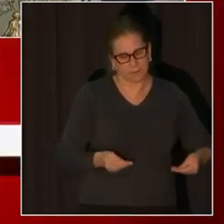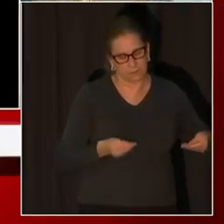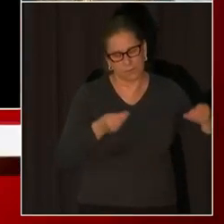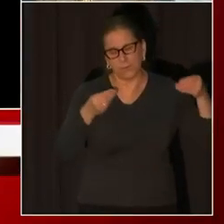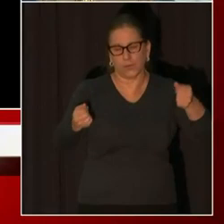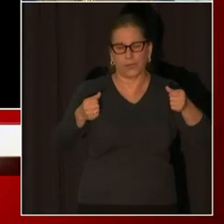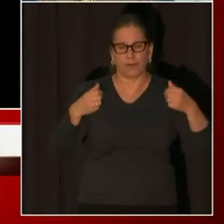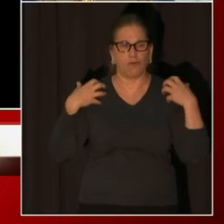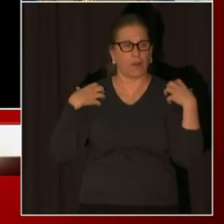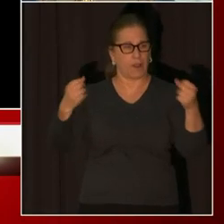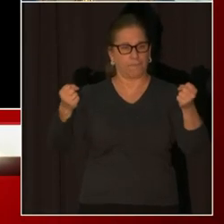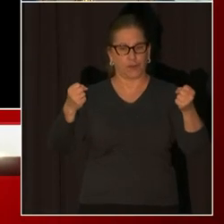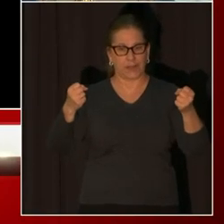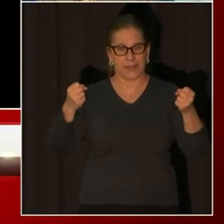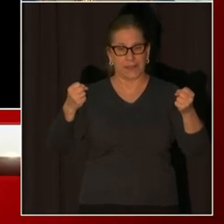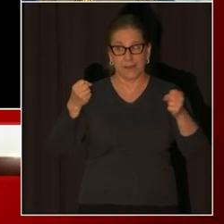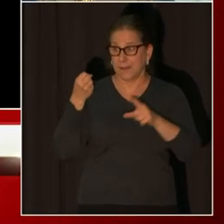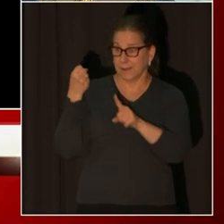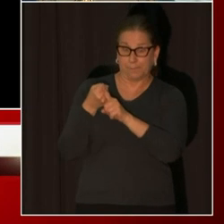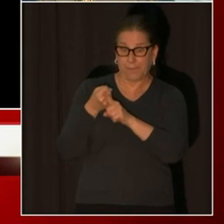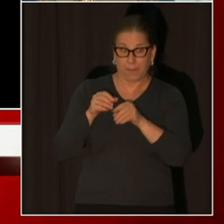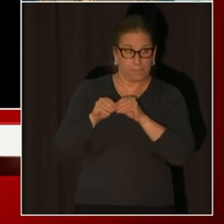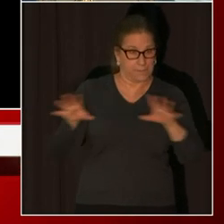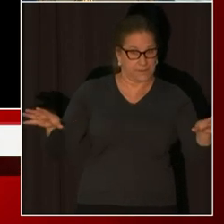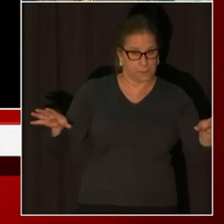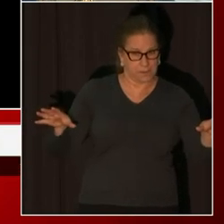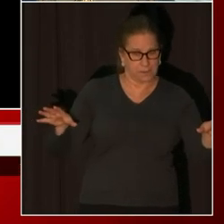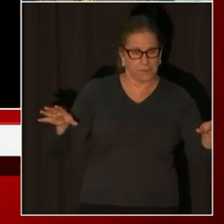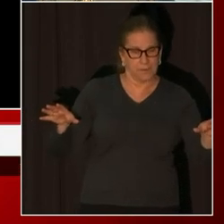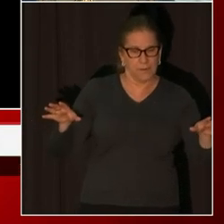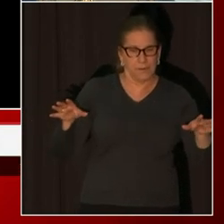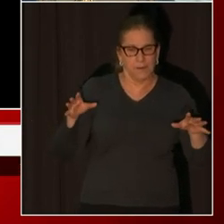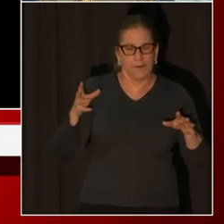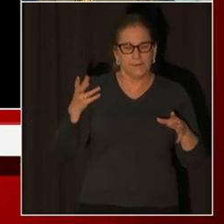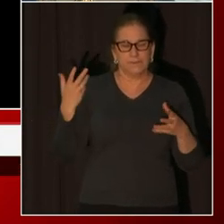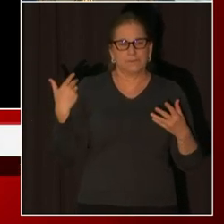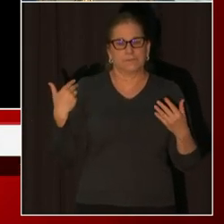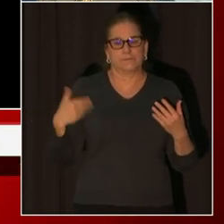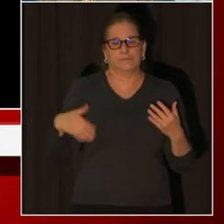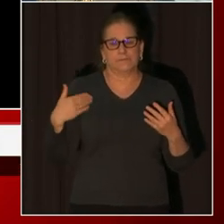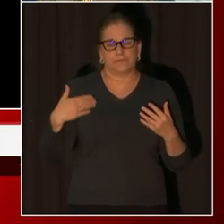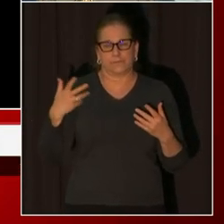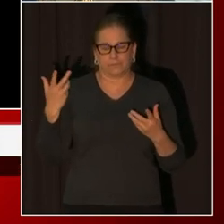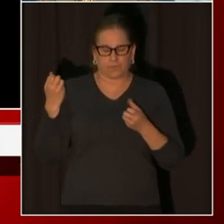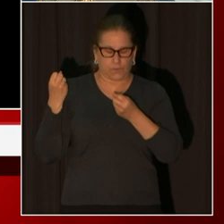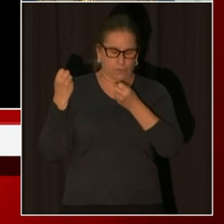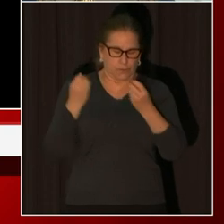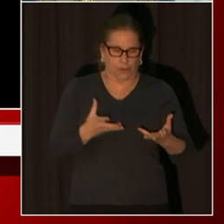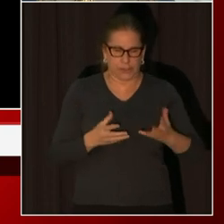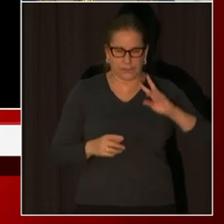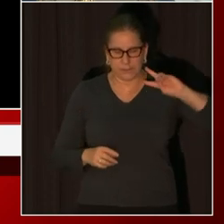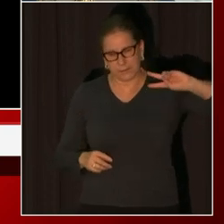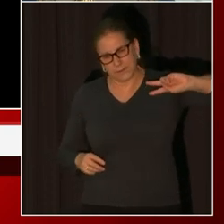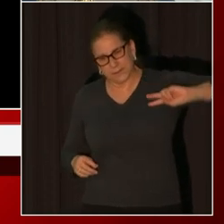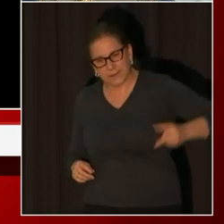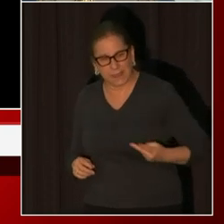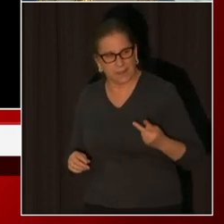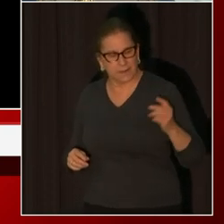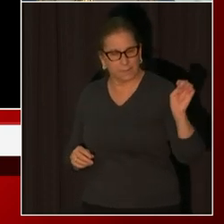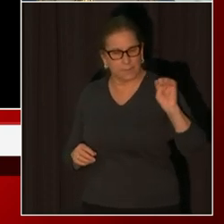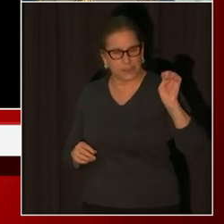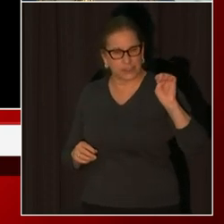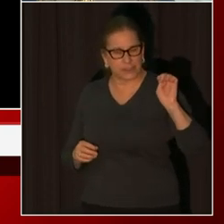has quickly created a second emergency, and that's a national economic crisis. The impacts on